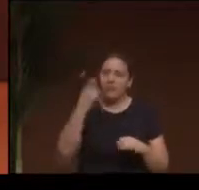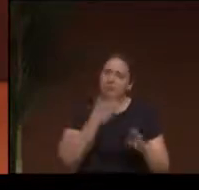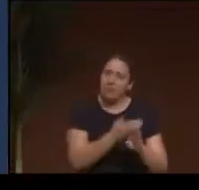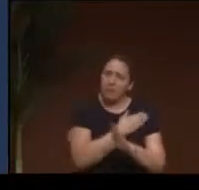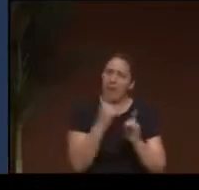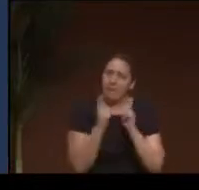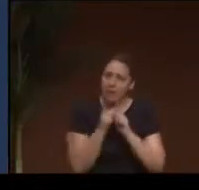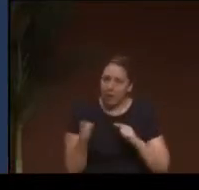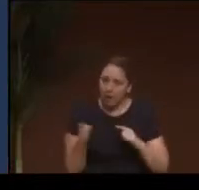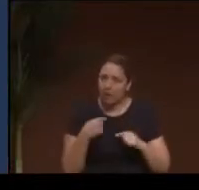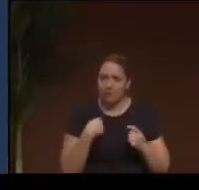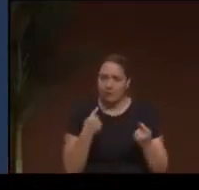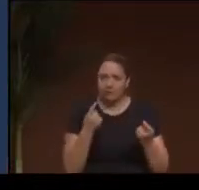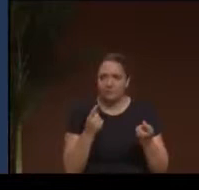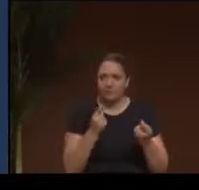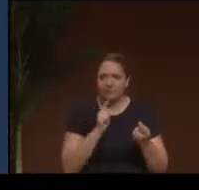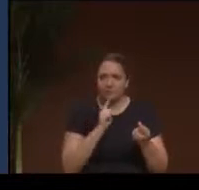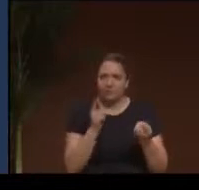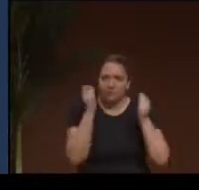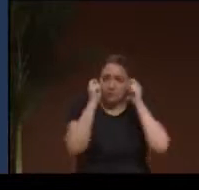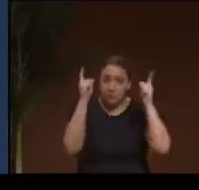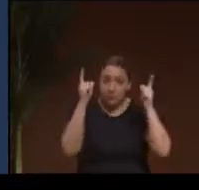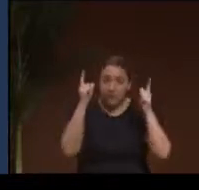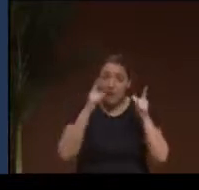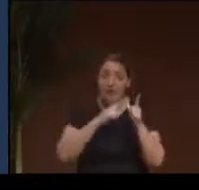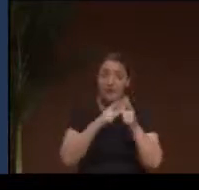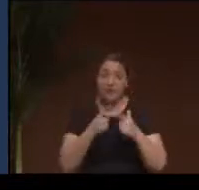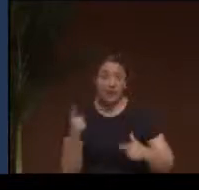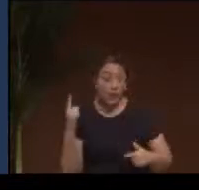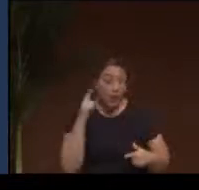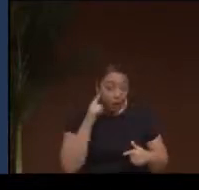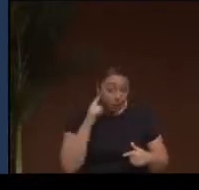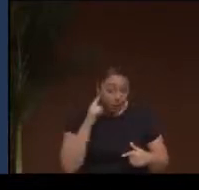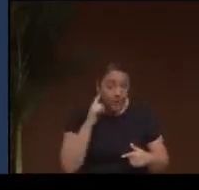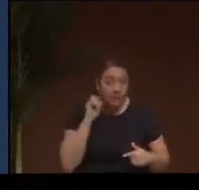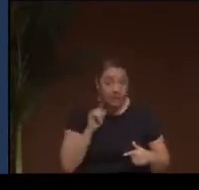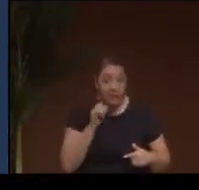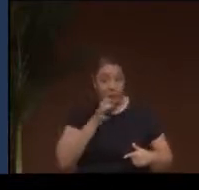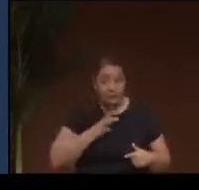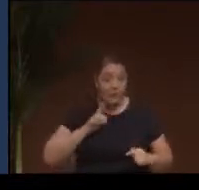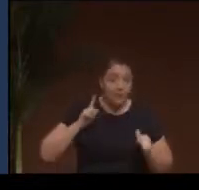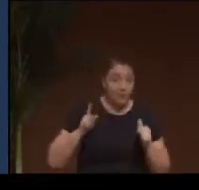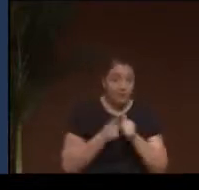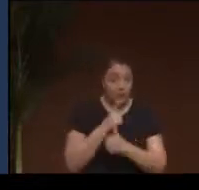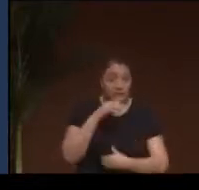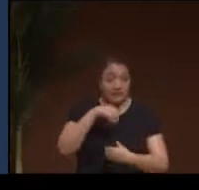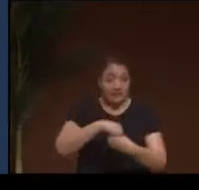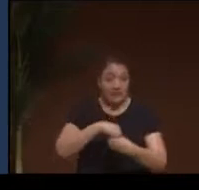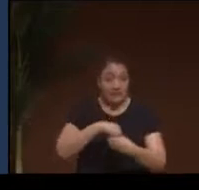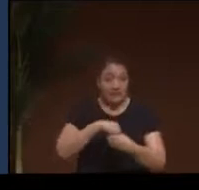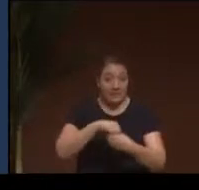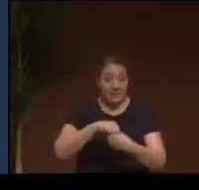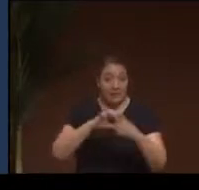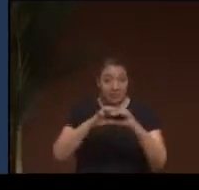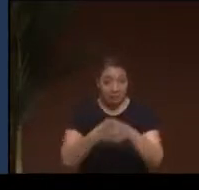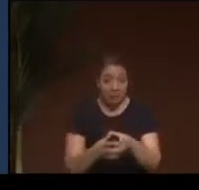met her, which was surprising. And then I learned that she was actually the first one in Boricán to begin this movement,